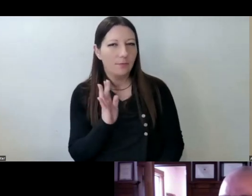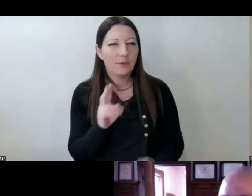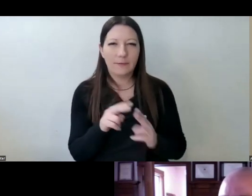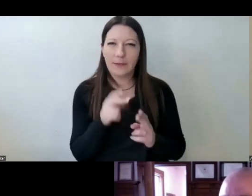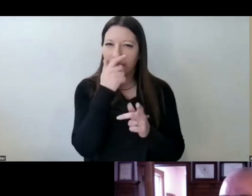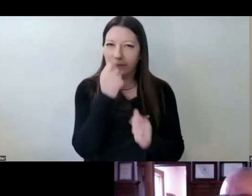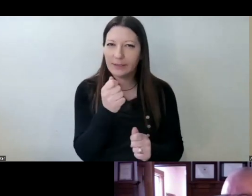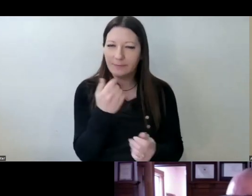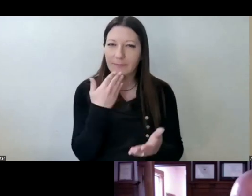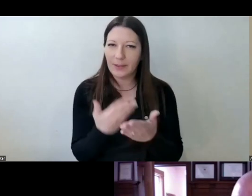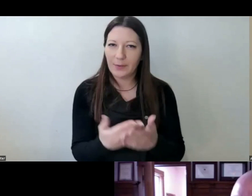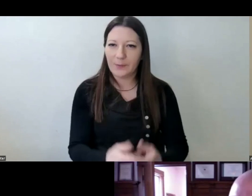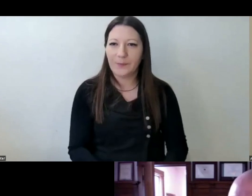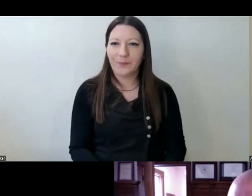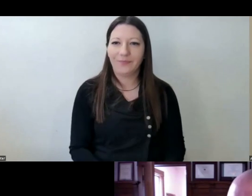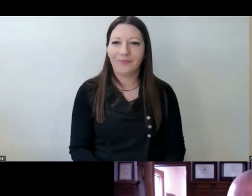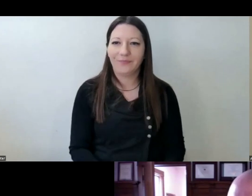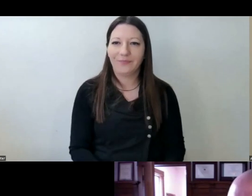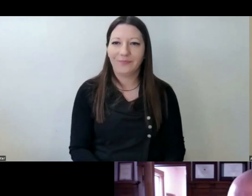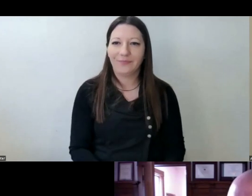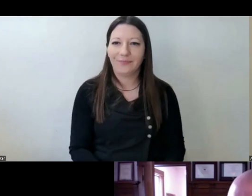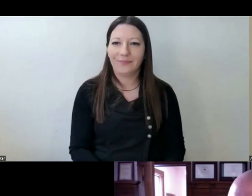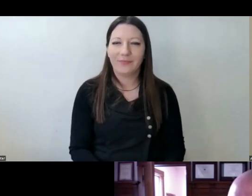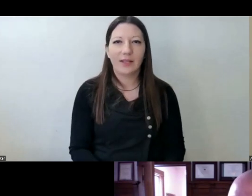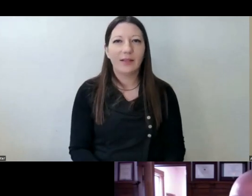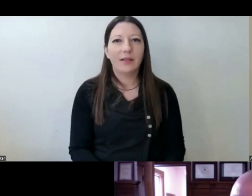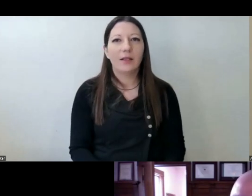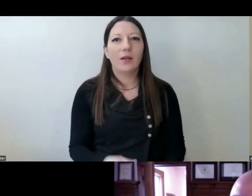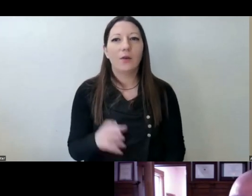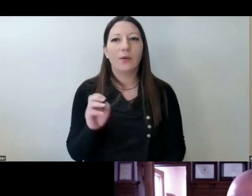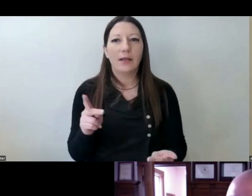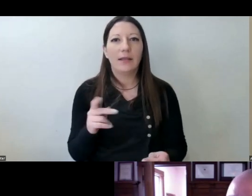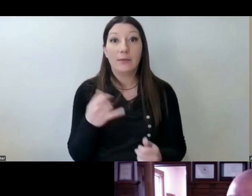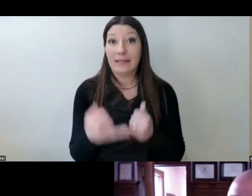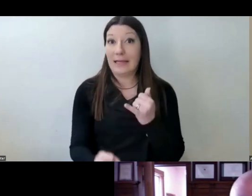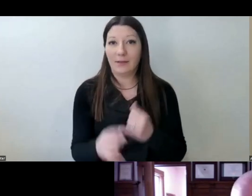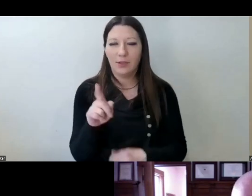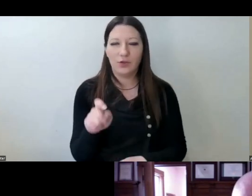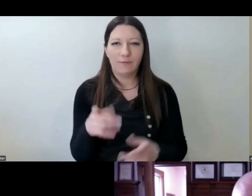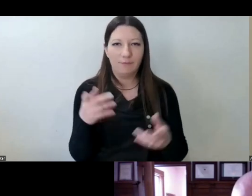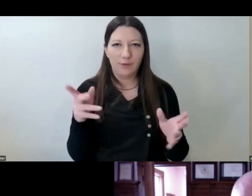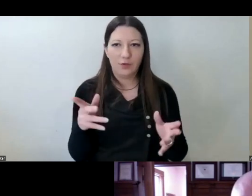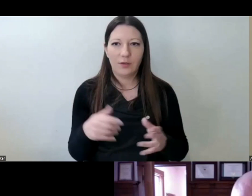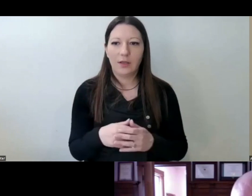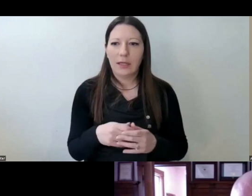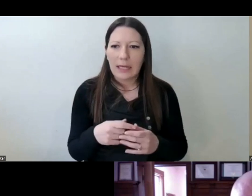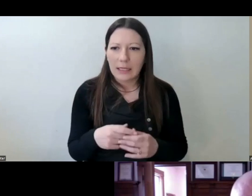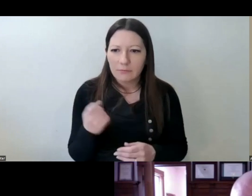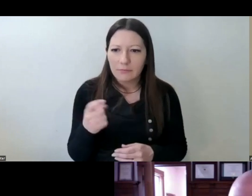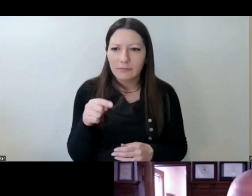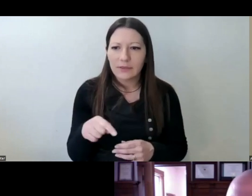you. I think these were the last question that we've had, and I think we had reserved an hour, right, for you to talk